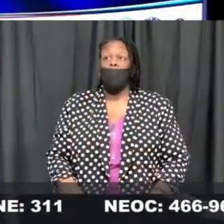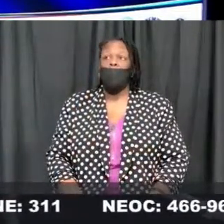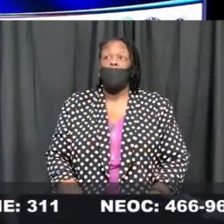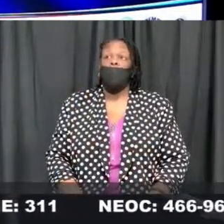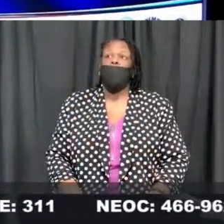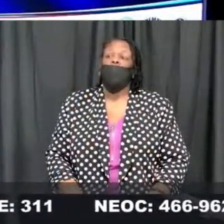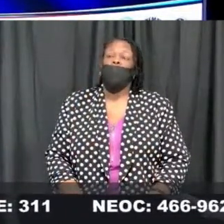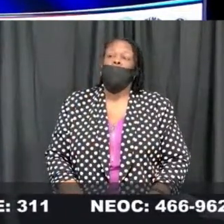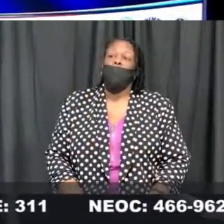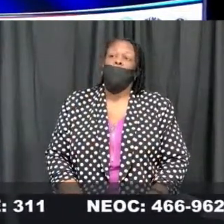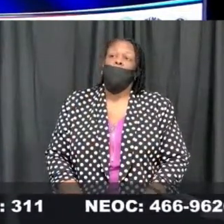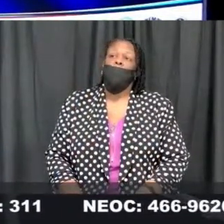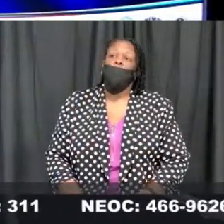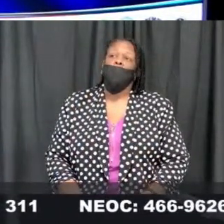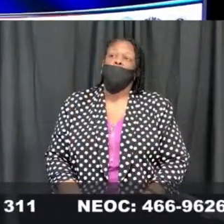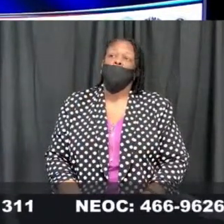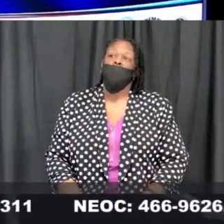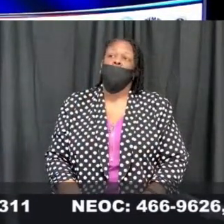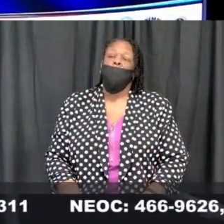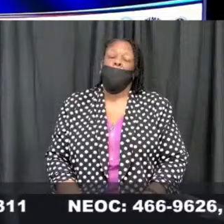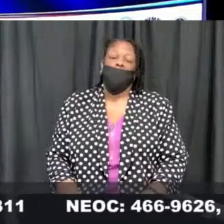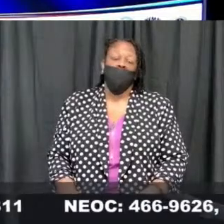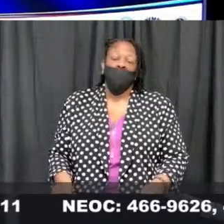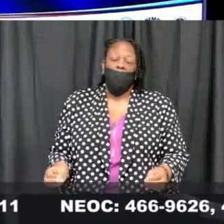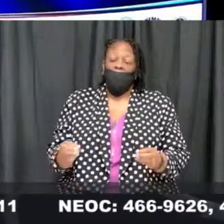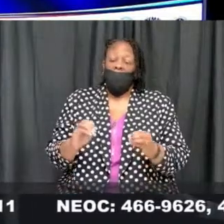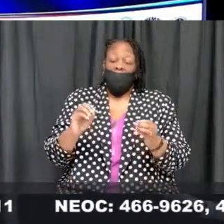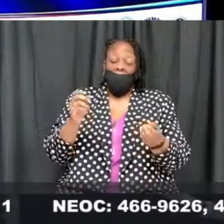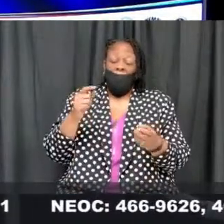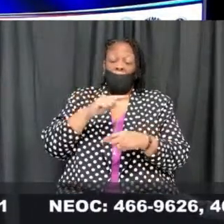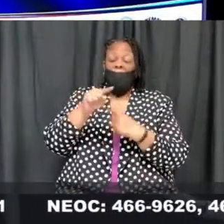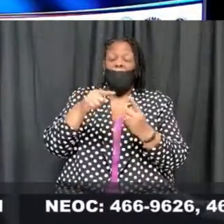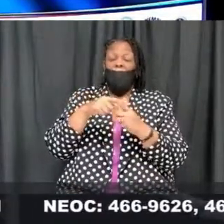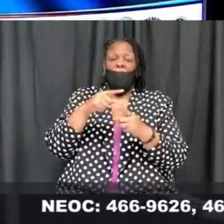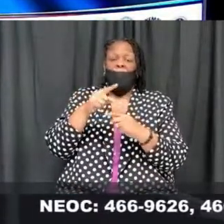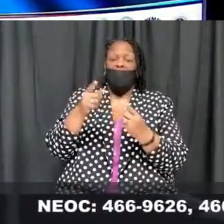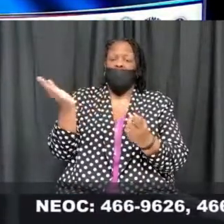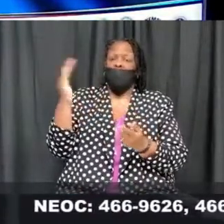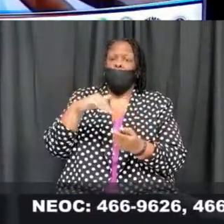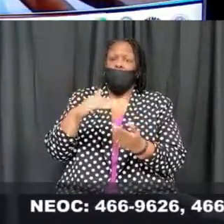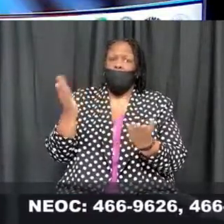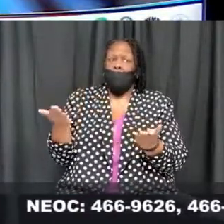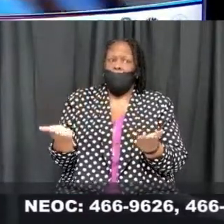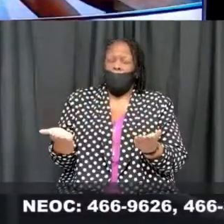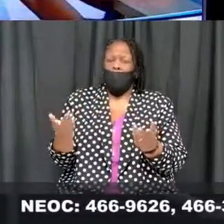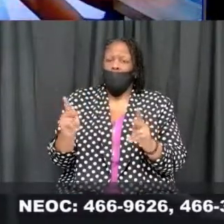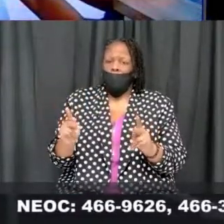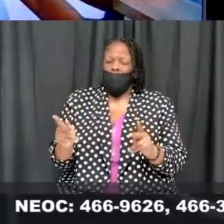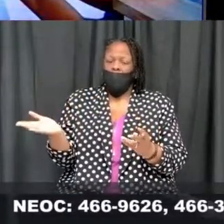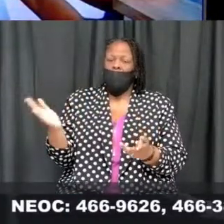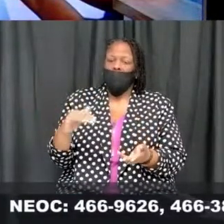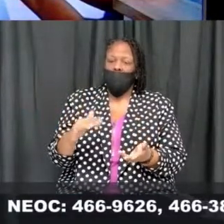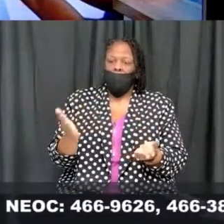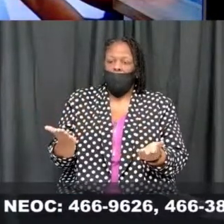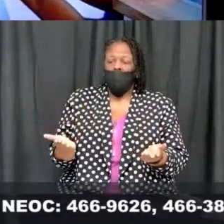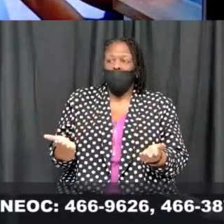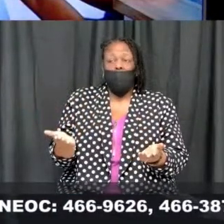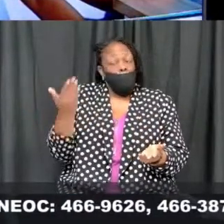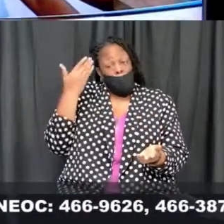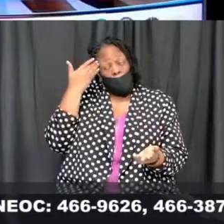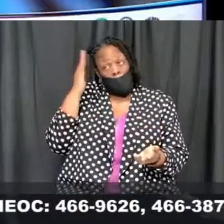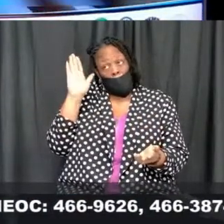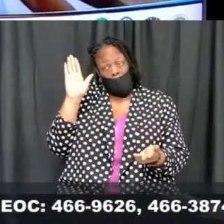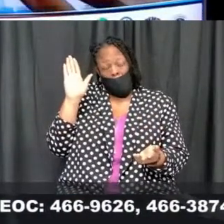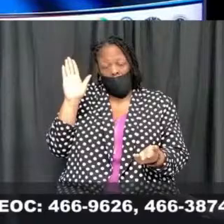Thank you, Mr. Williams. There is no specific date. This will be a well-coordinated